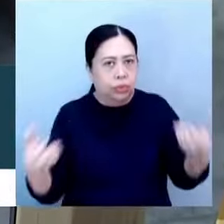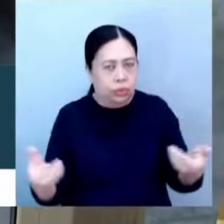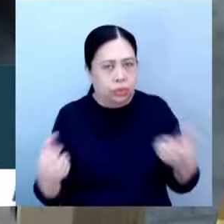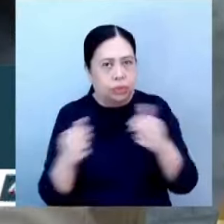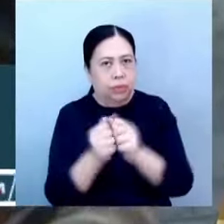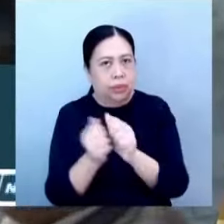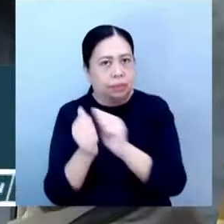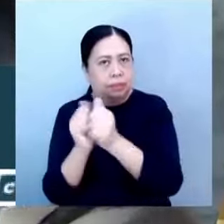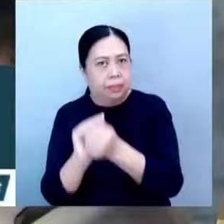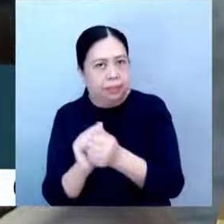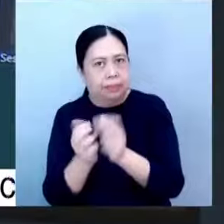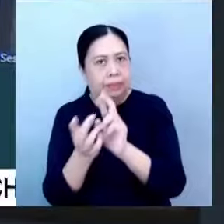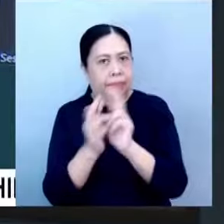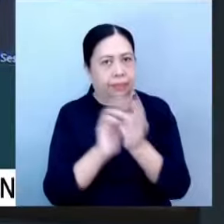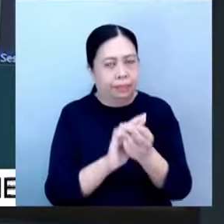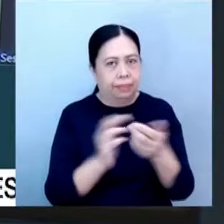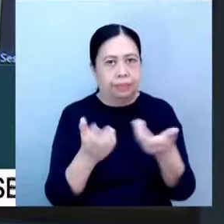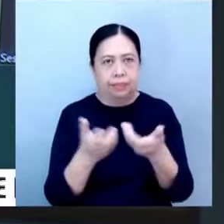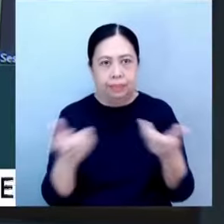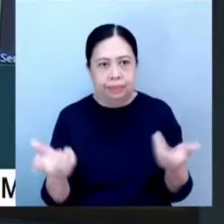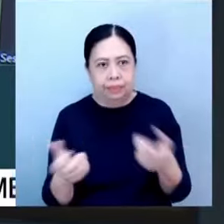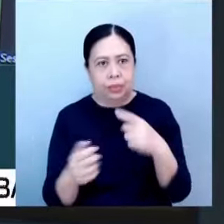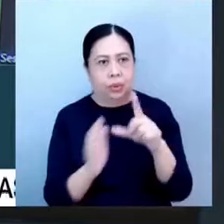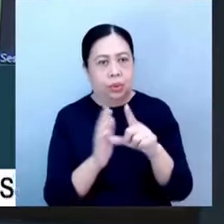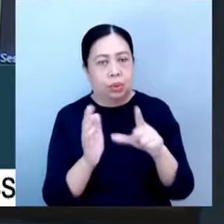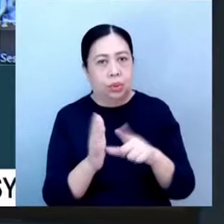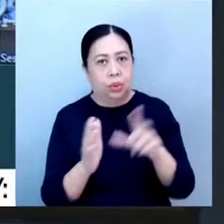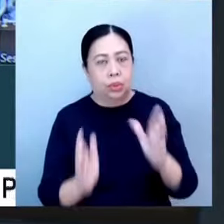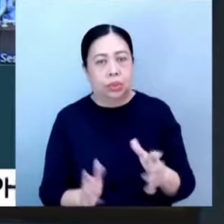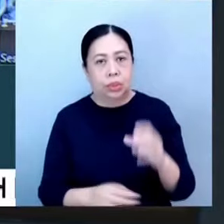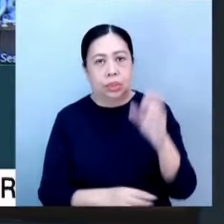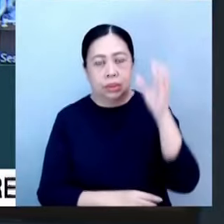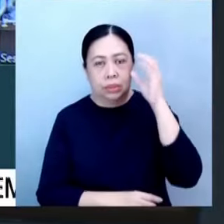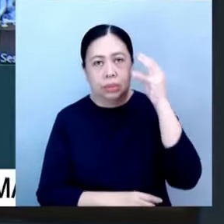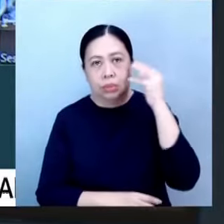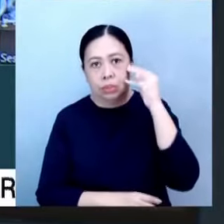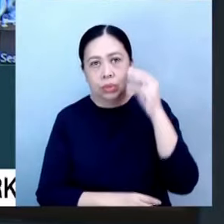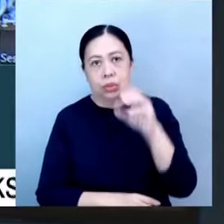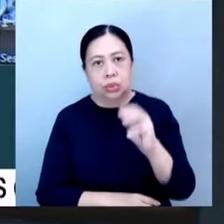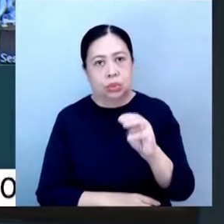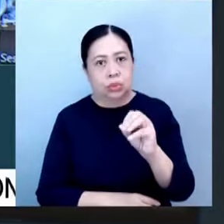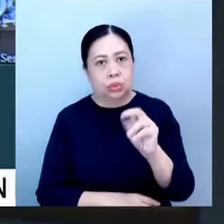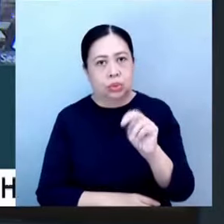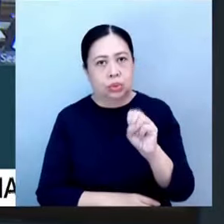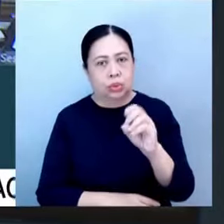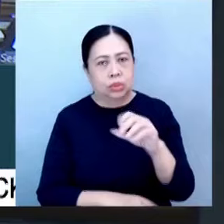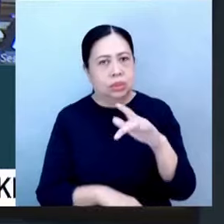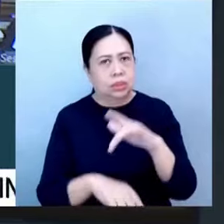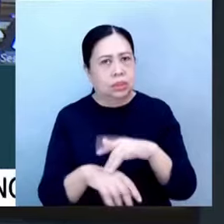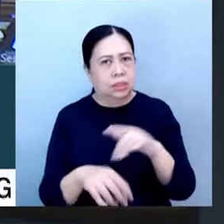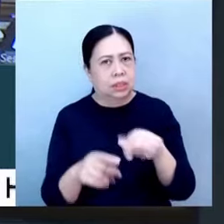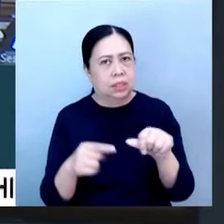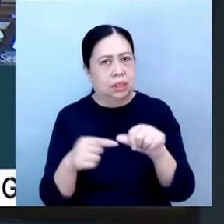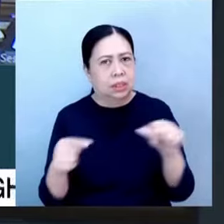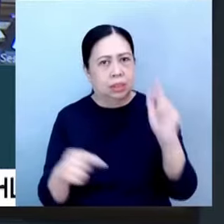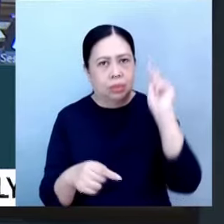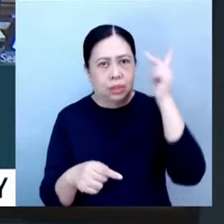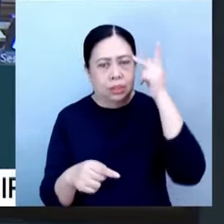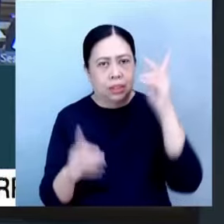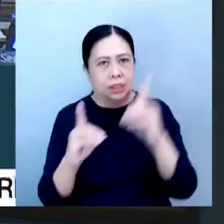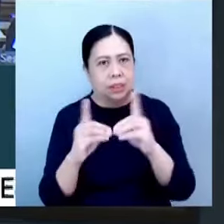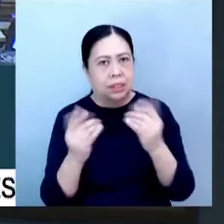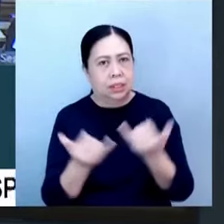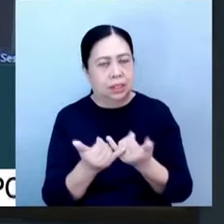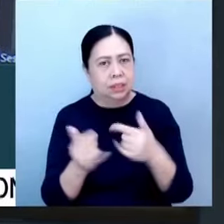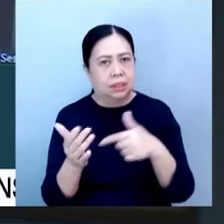amendments or revision provision. Lawyer Christian Monson meanwhile insists to the panel to touch on the anti-political dynasty provision of